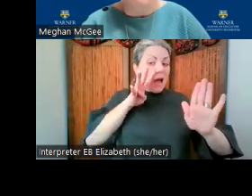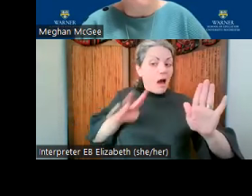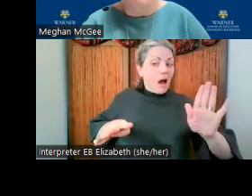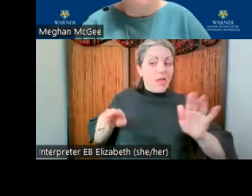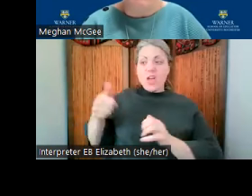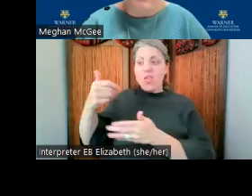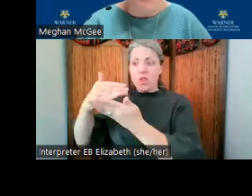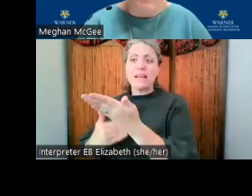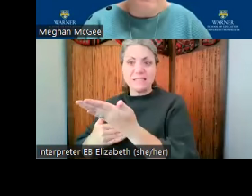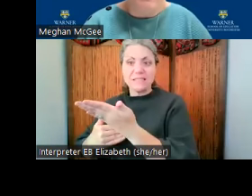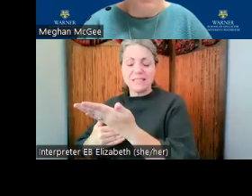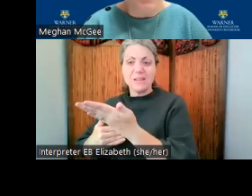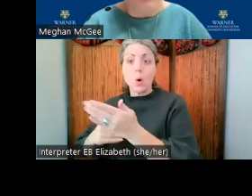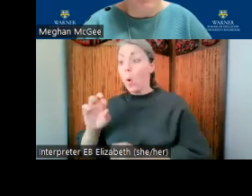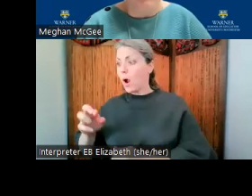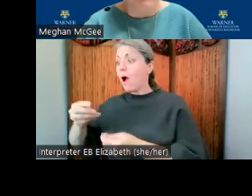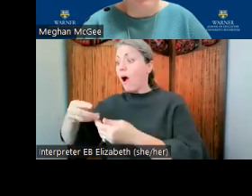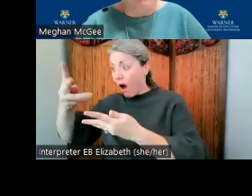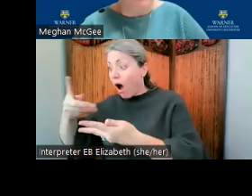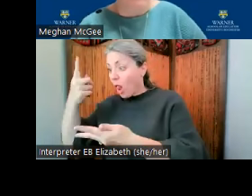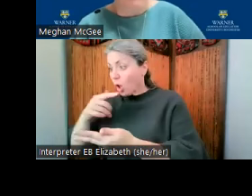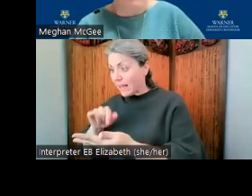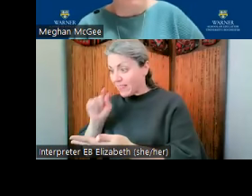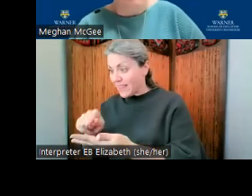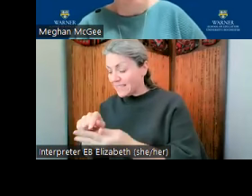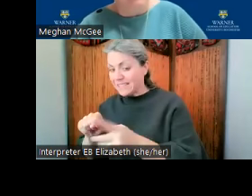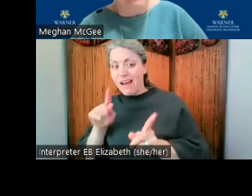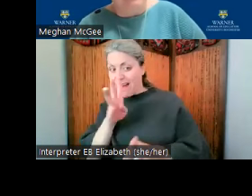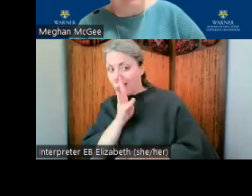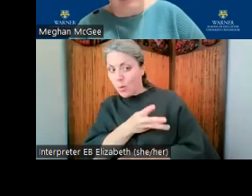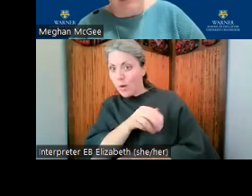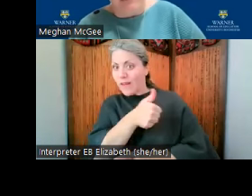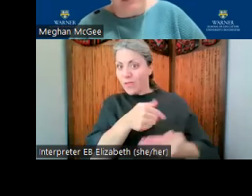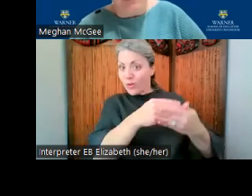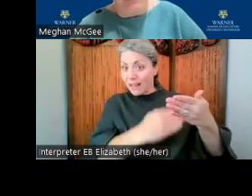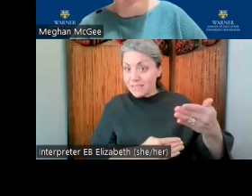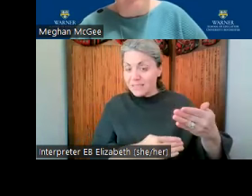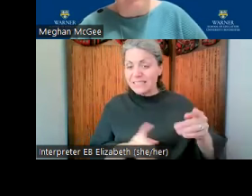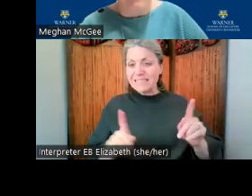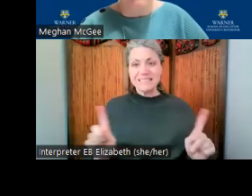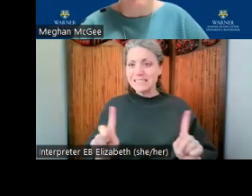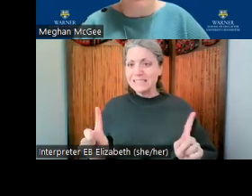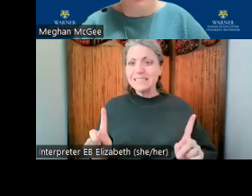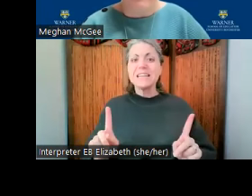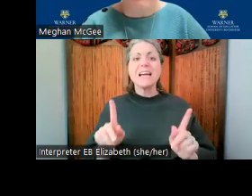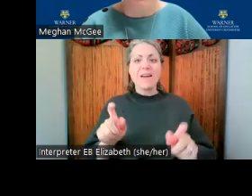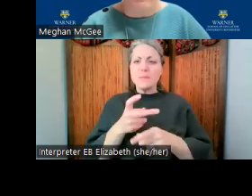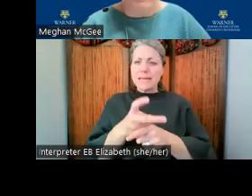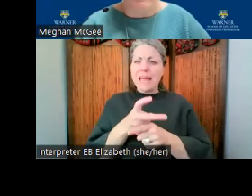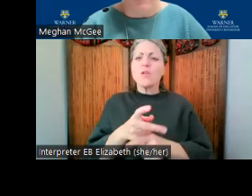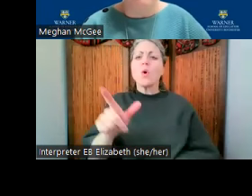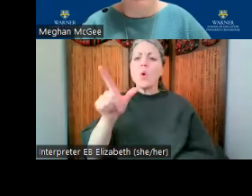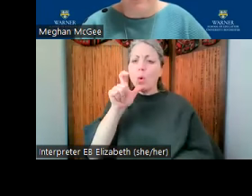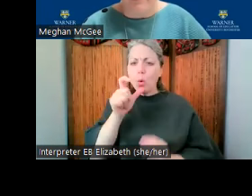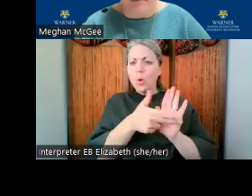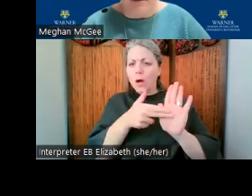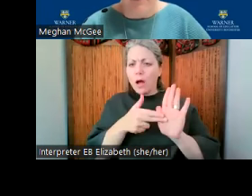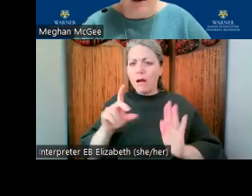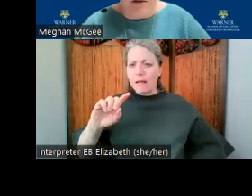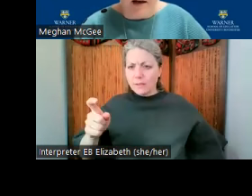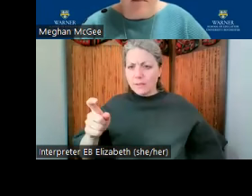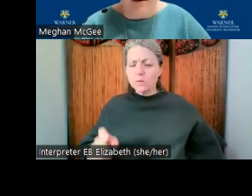particular symptoms look like one disorder when really they could be related to another disorder, but because of the way that we construct